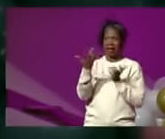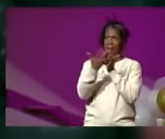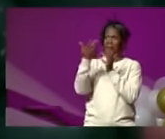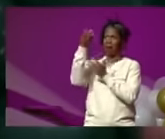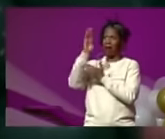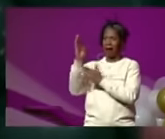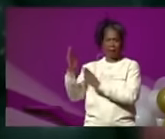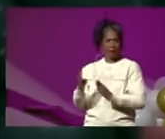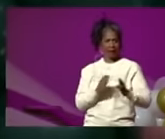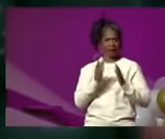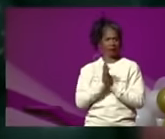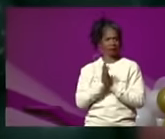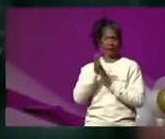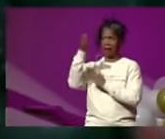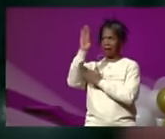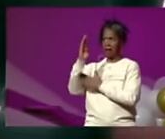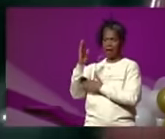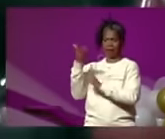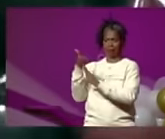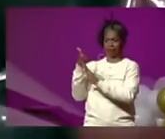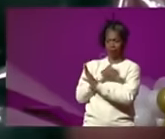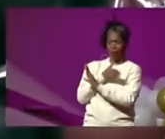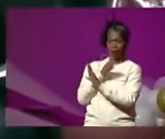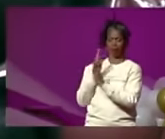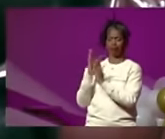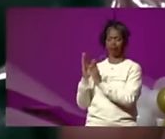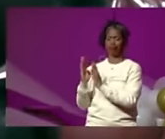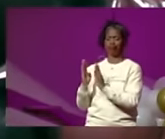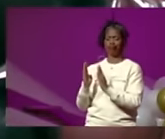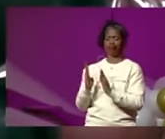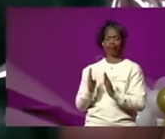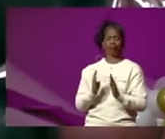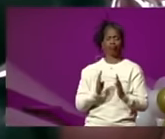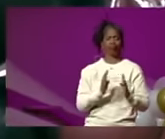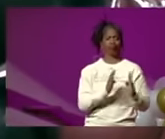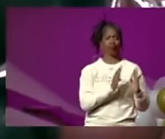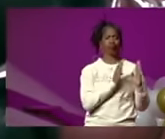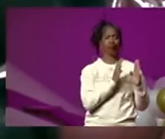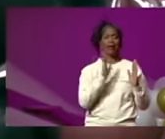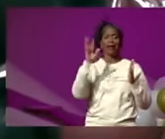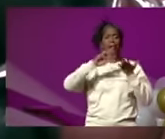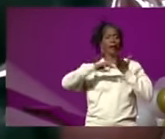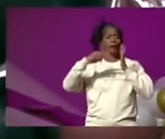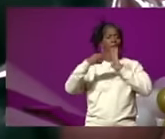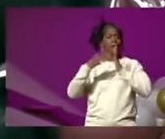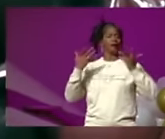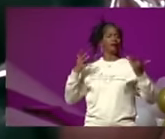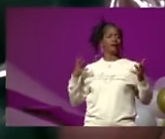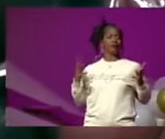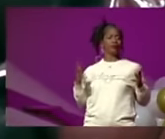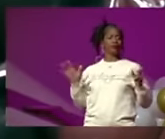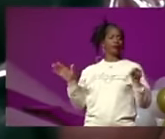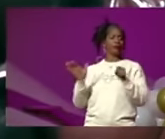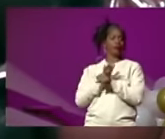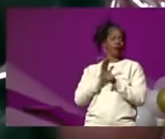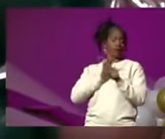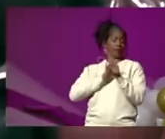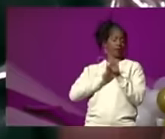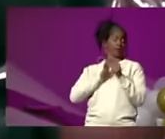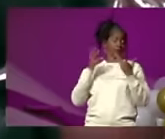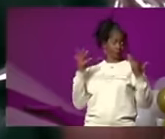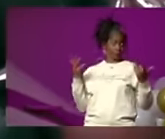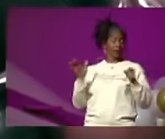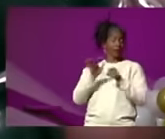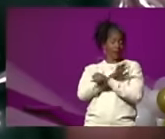God has been working behind the scenes, fulfilling God's purposes, because God can even